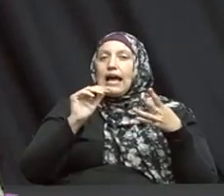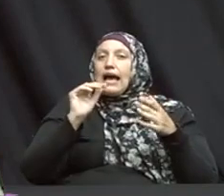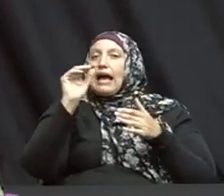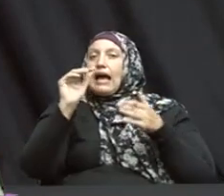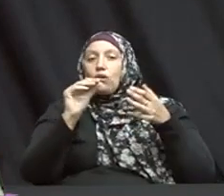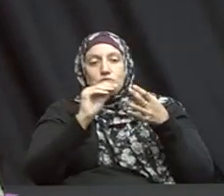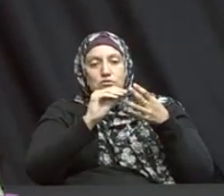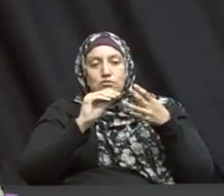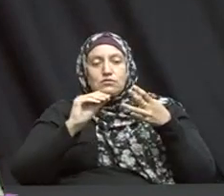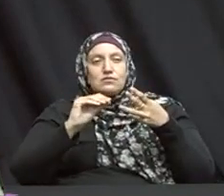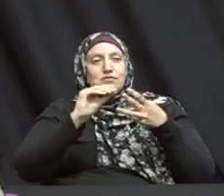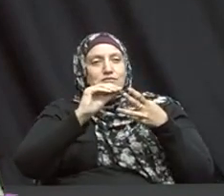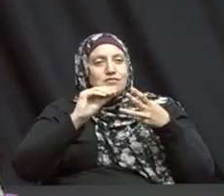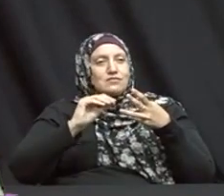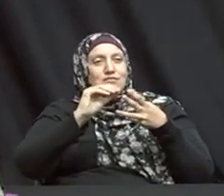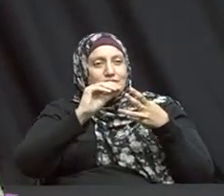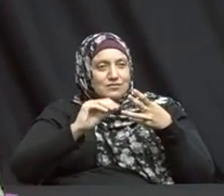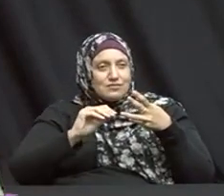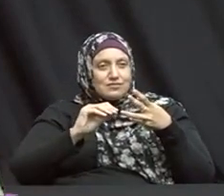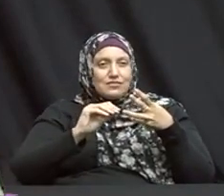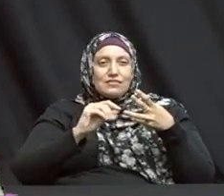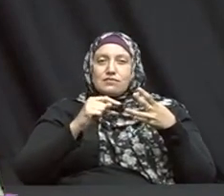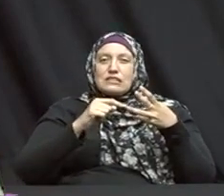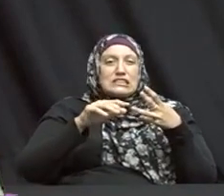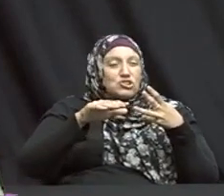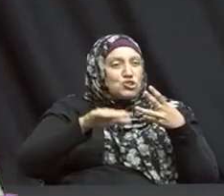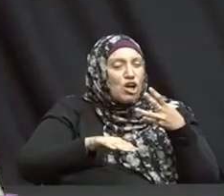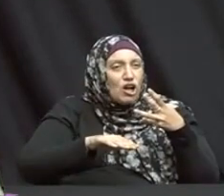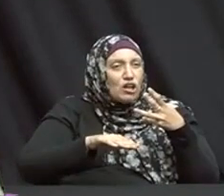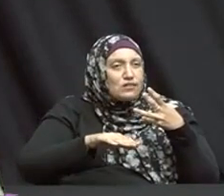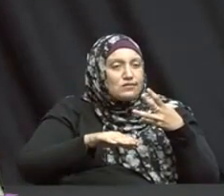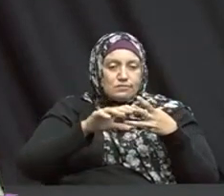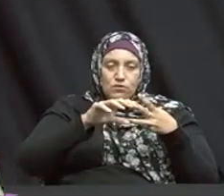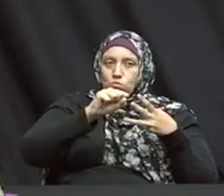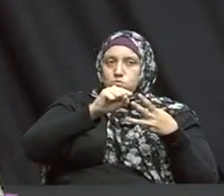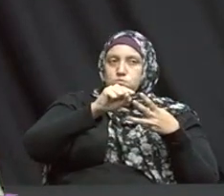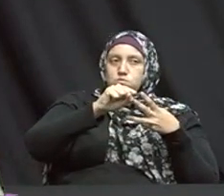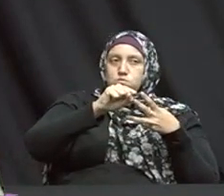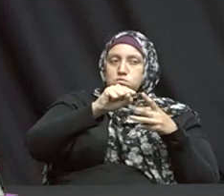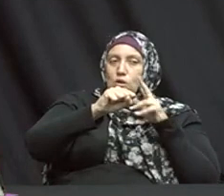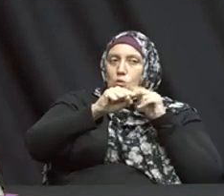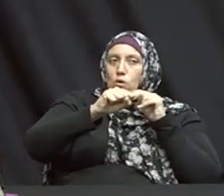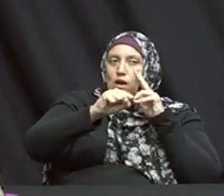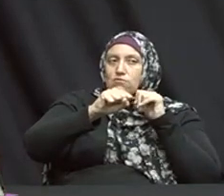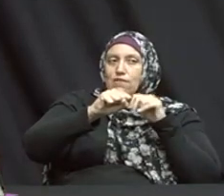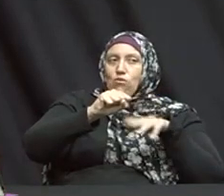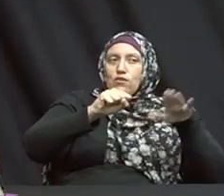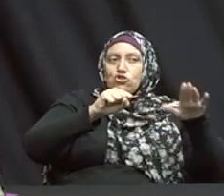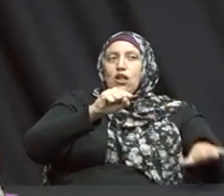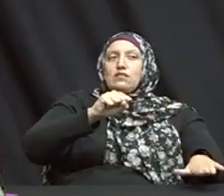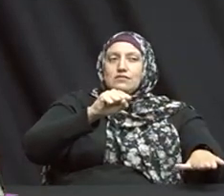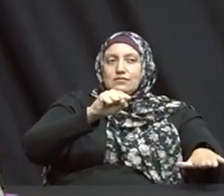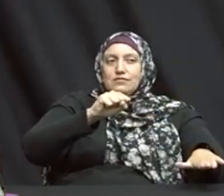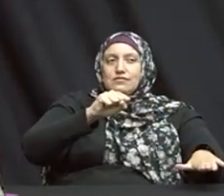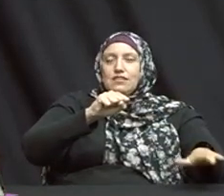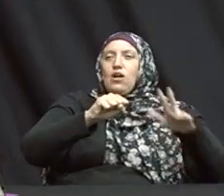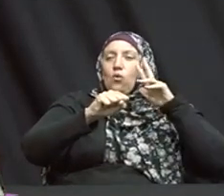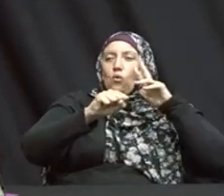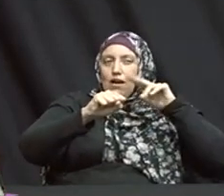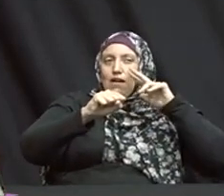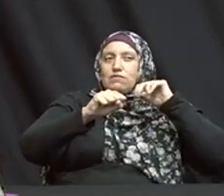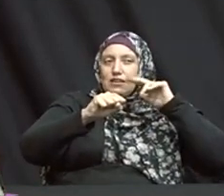minors, the executor would remain the trustee of the minor's entitlement until the